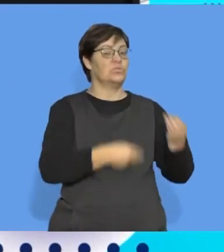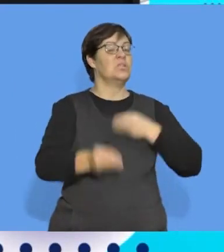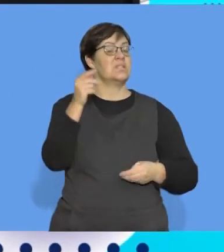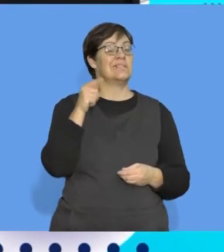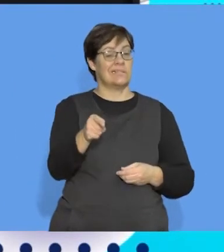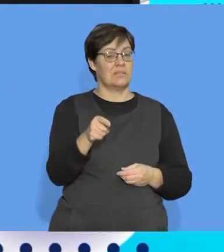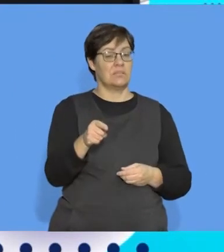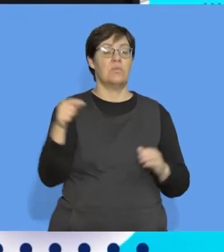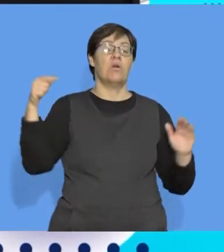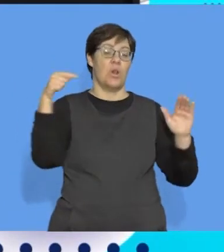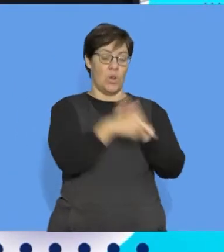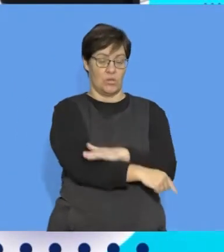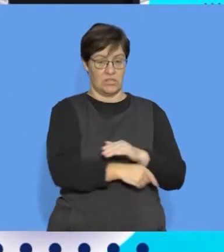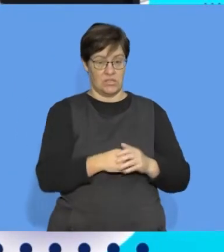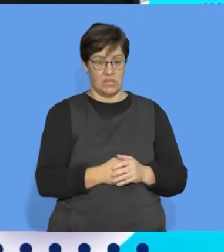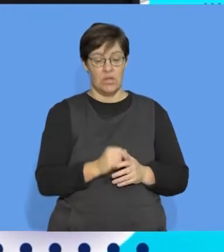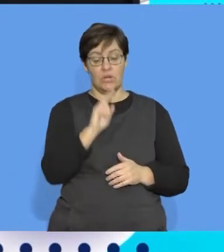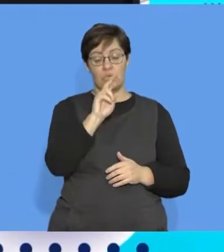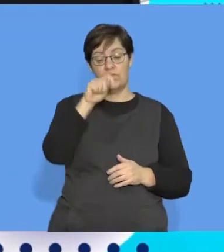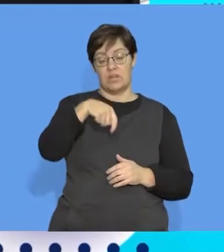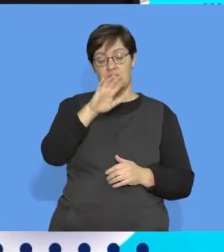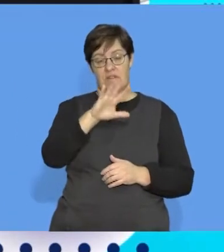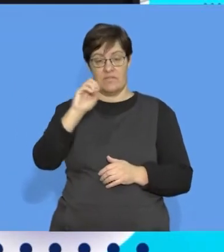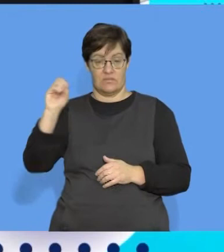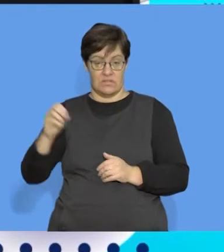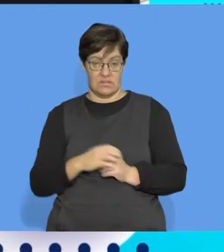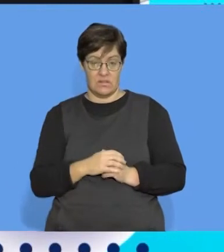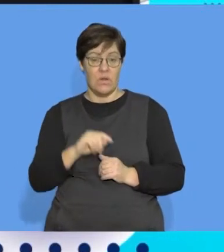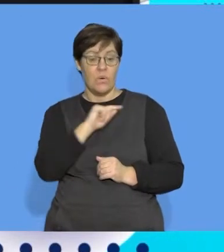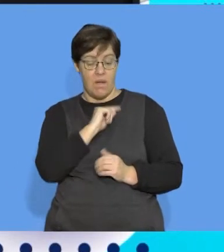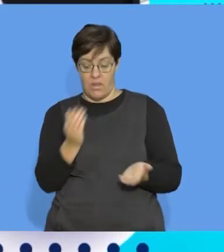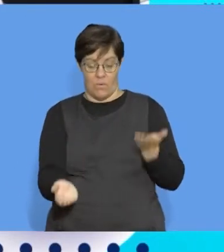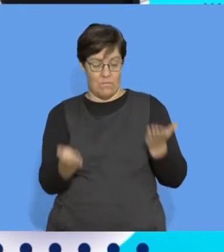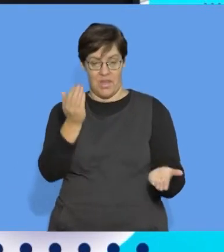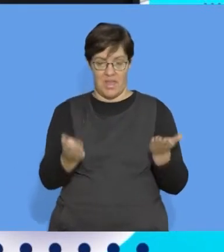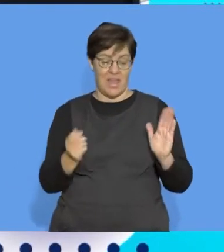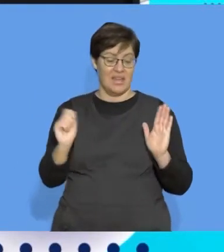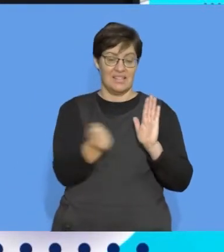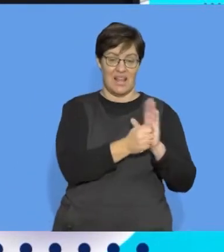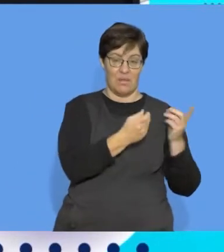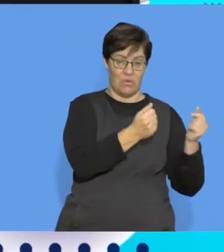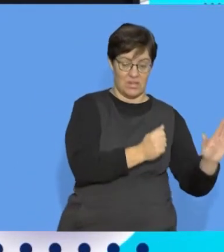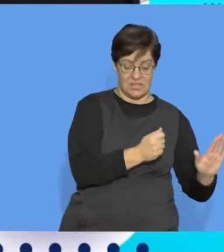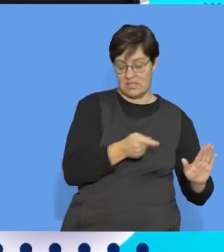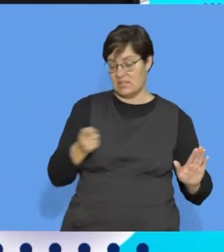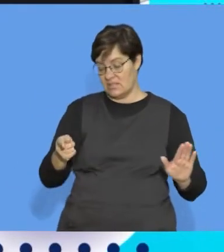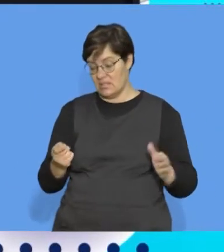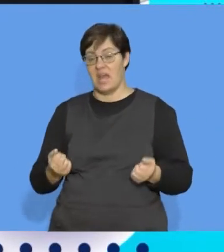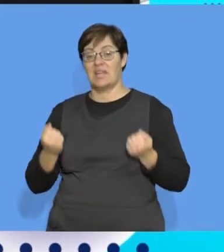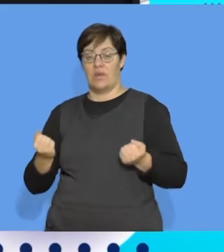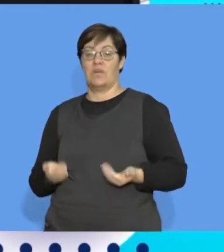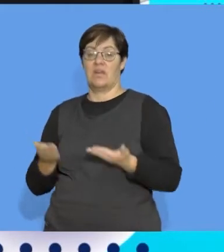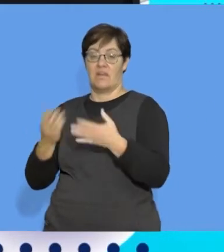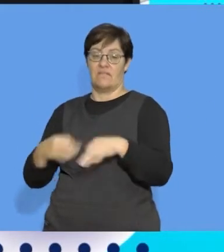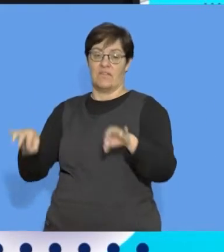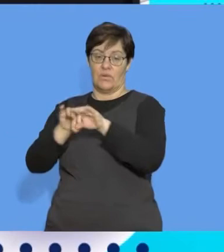this particular transaction, you've made a loss of 2,500 by comparing your selling price